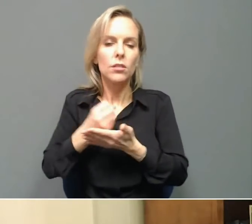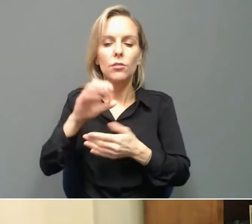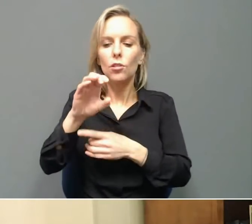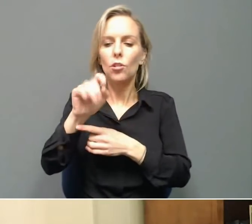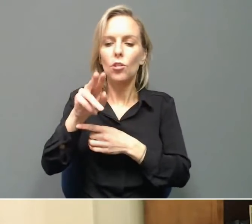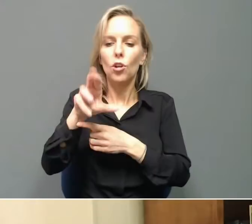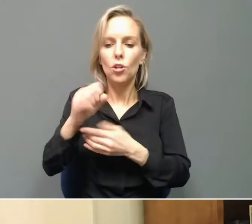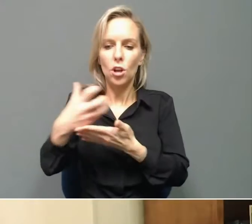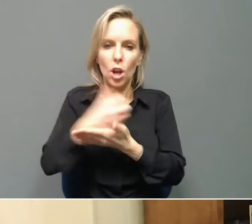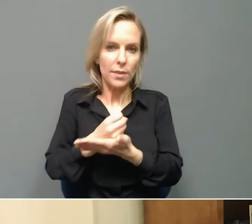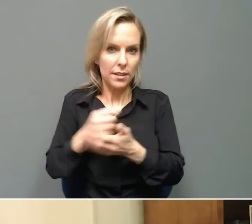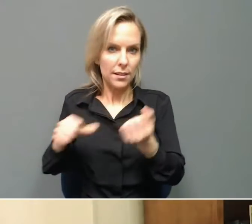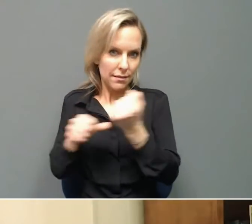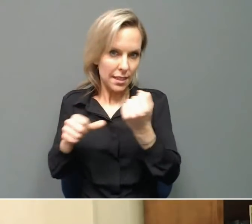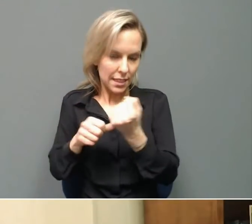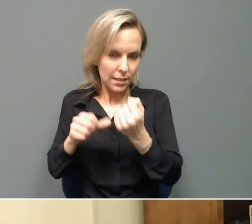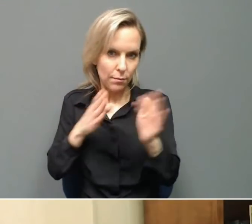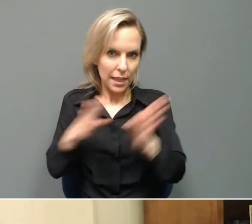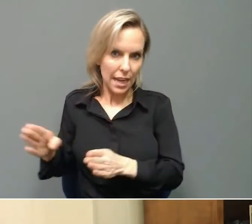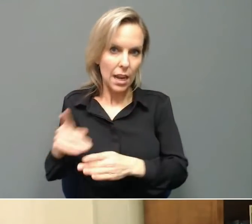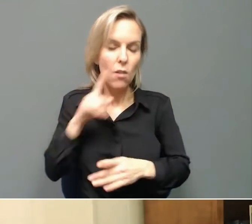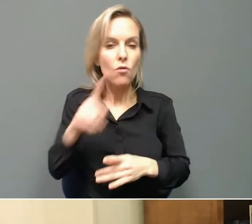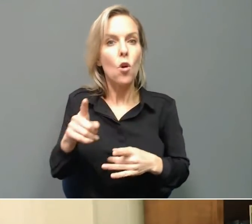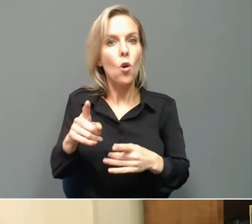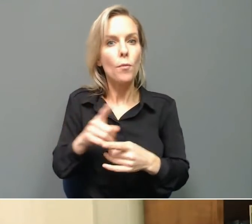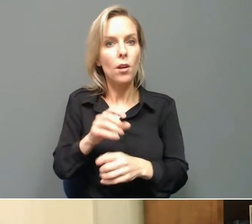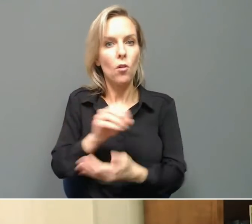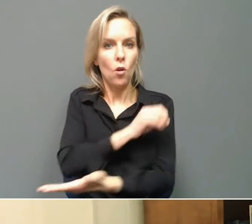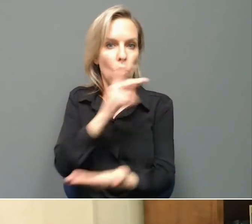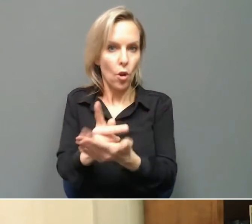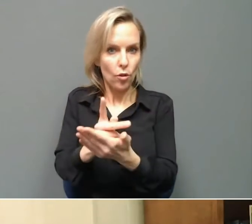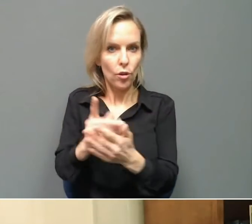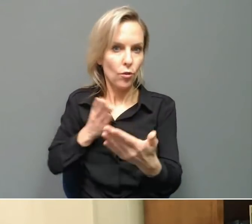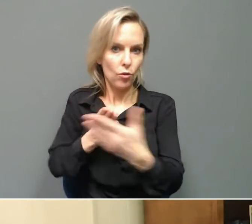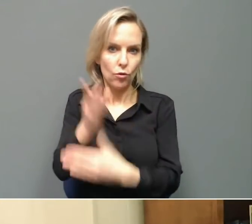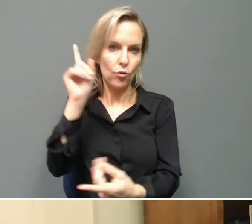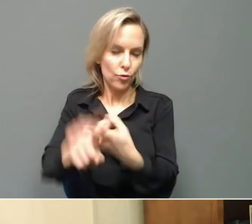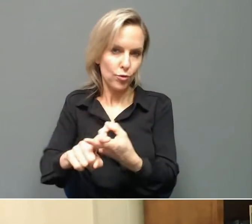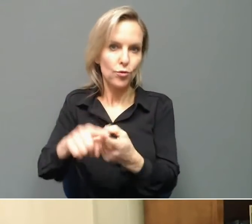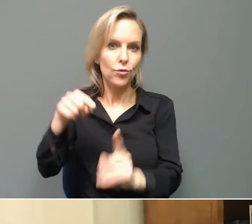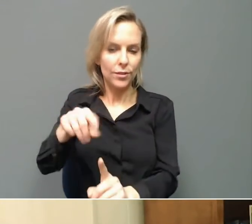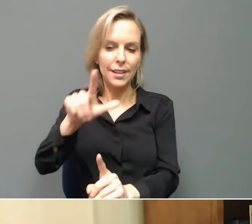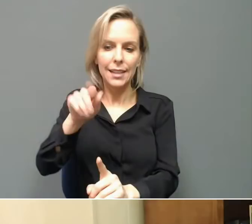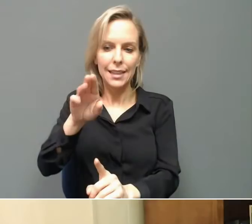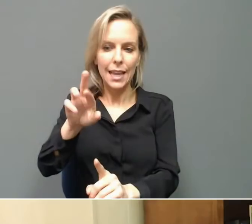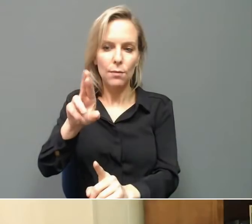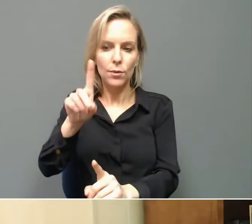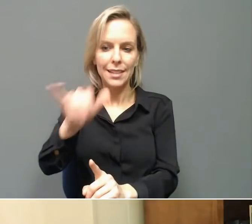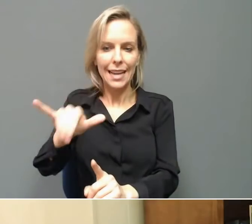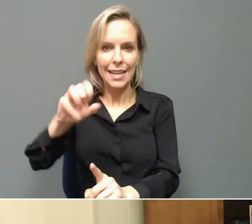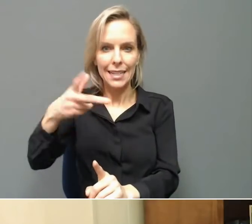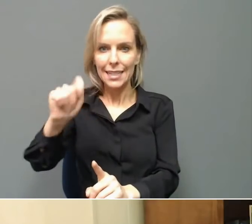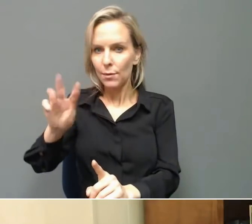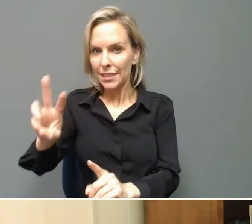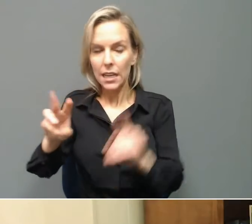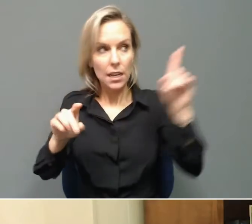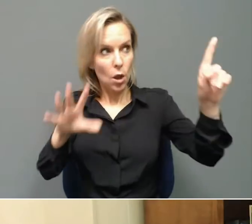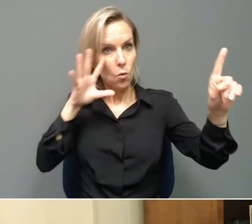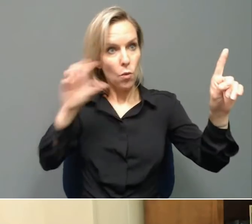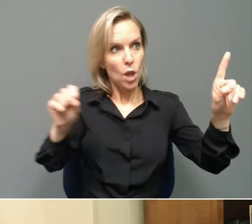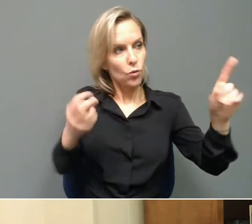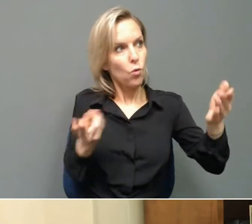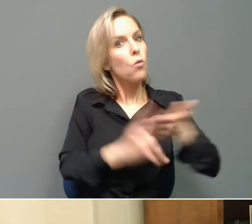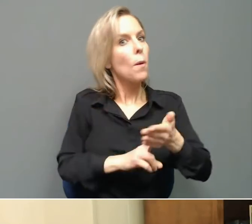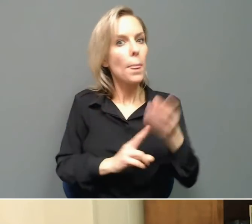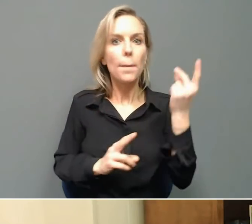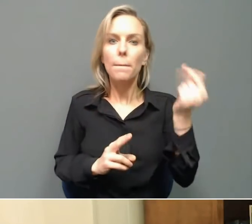are now authorized through Labor Day, September 6th. And thankfully, President Biden signed this quickly enough that we will have no gap